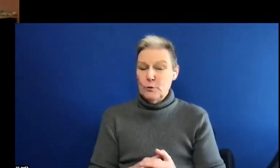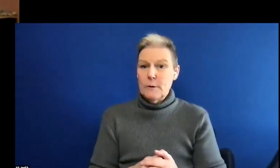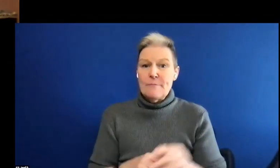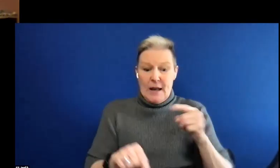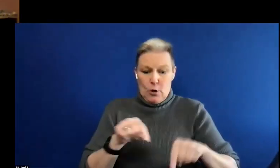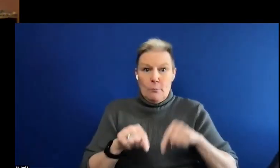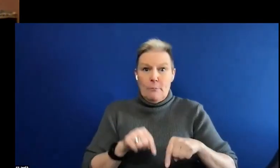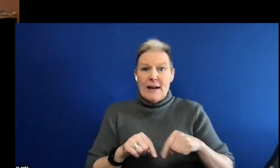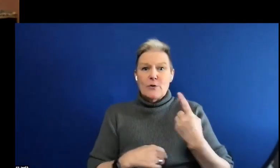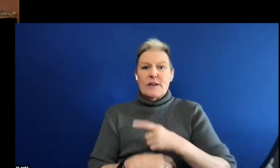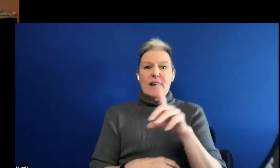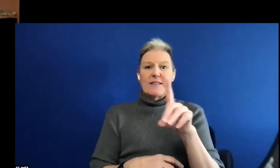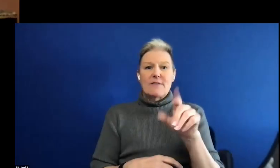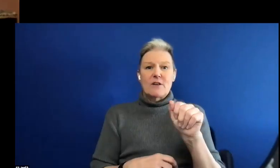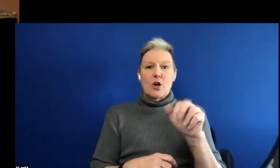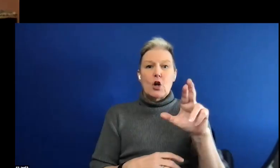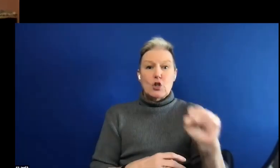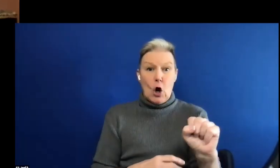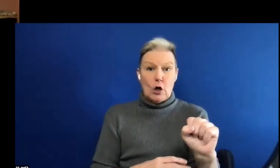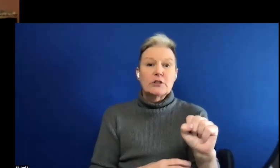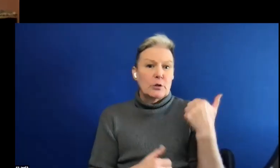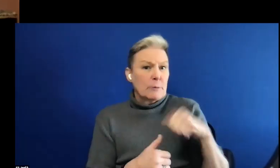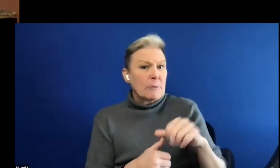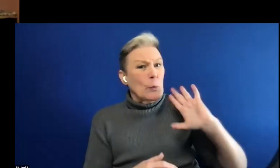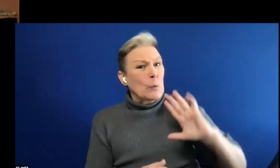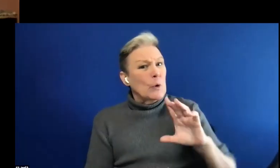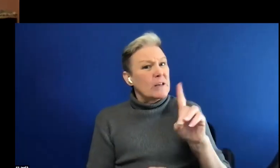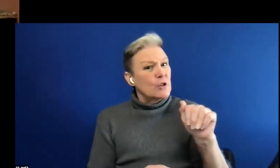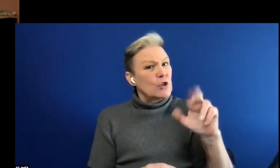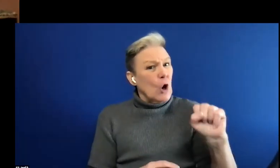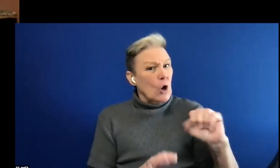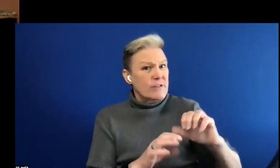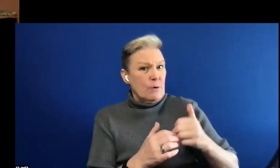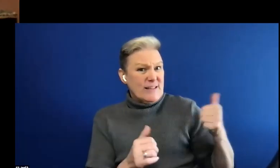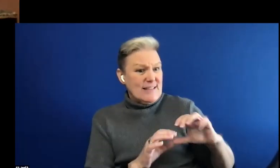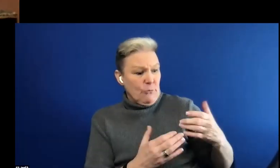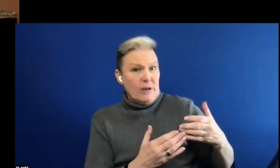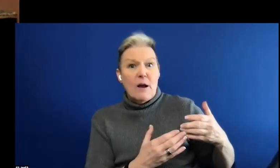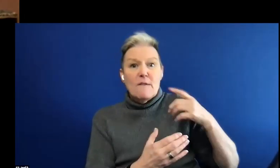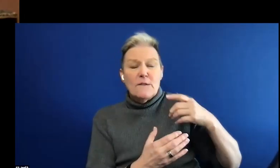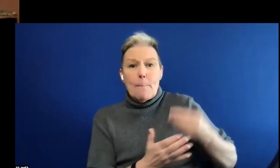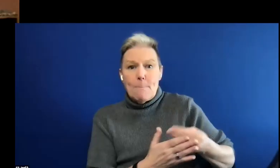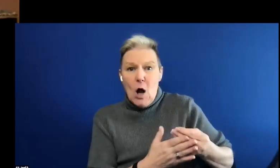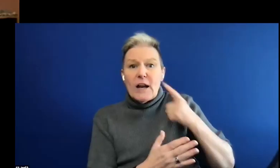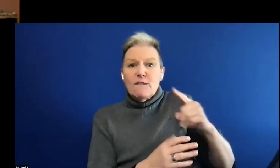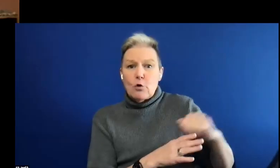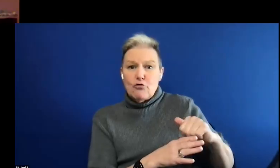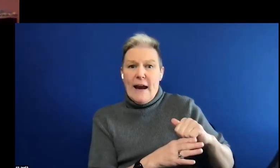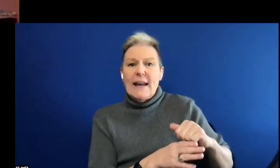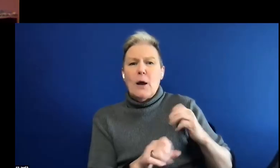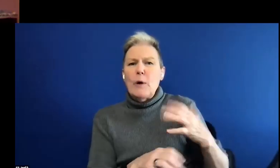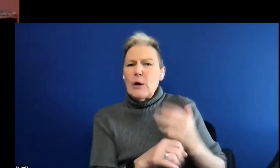days of DARS, and we knew that in DARS there was a separate pocket for training, and we could usually get